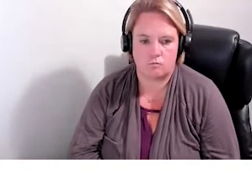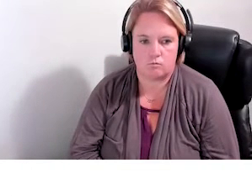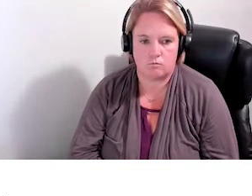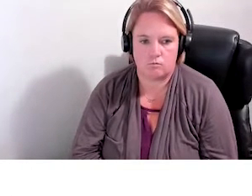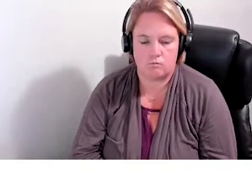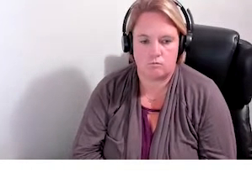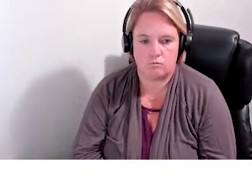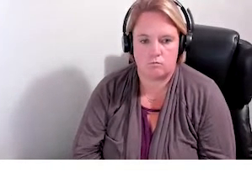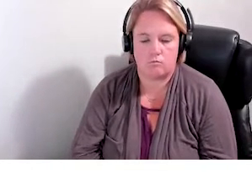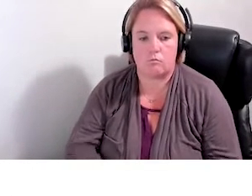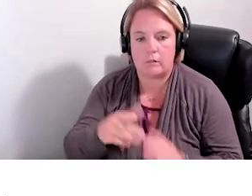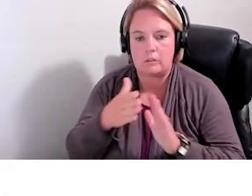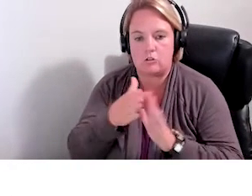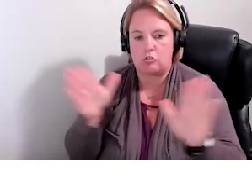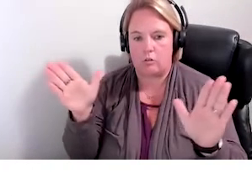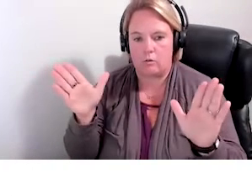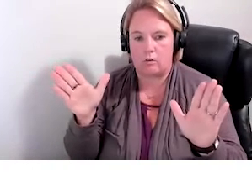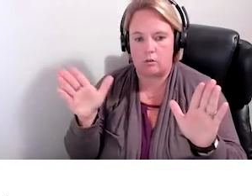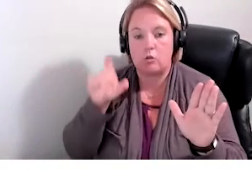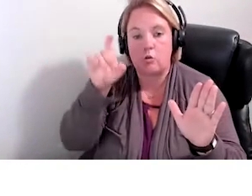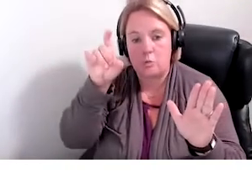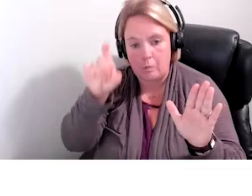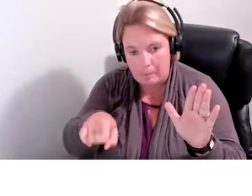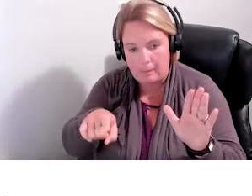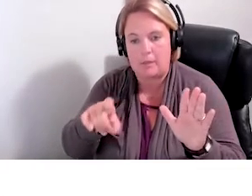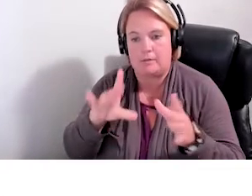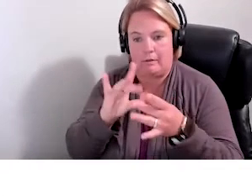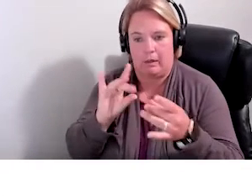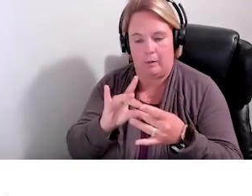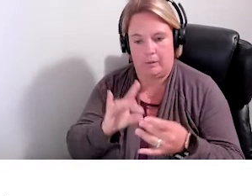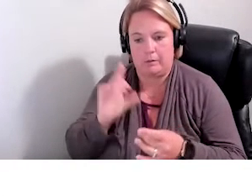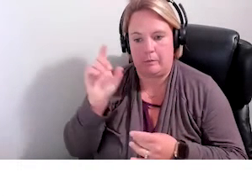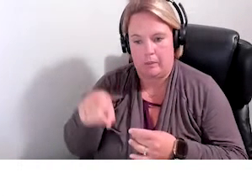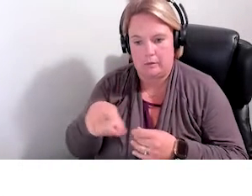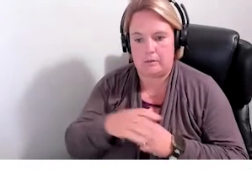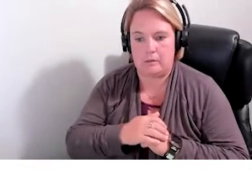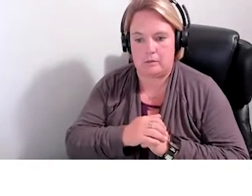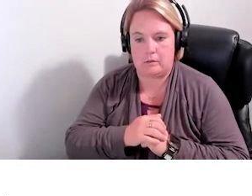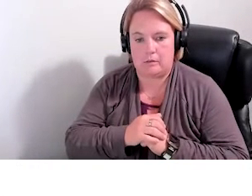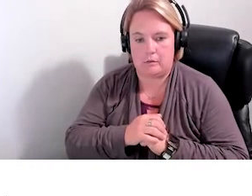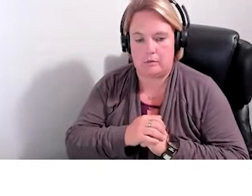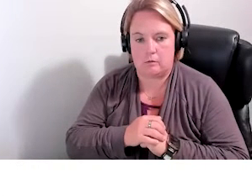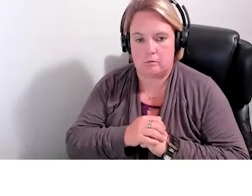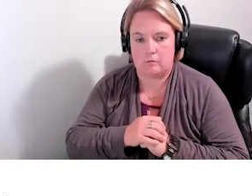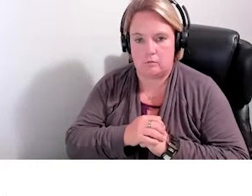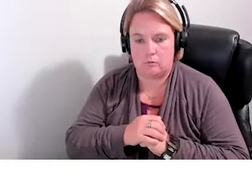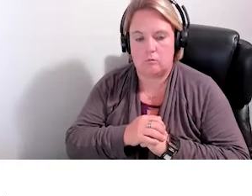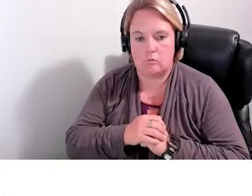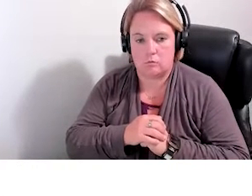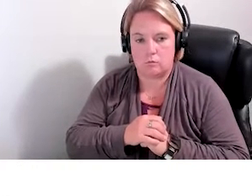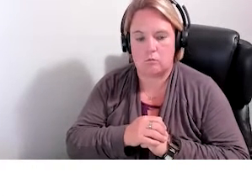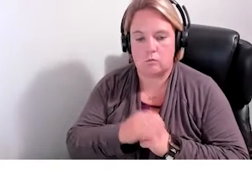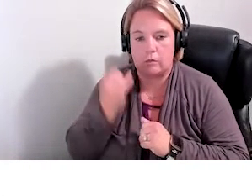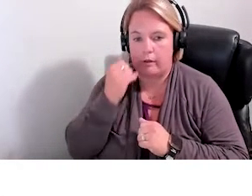flag. You must include comments. If you don't complete or you don't